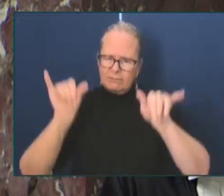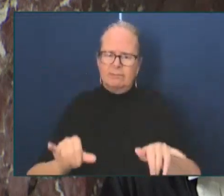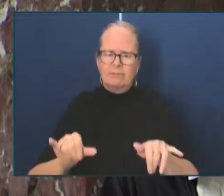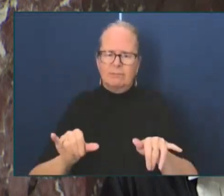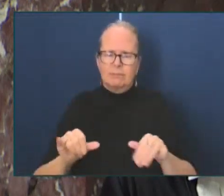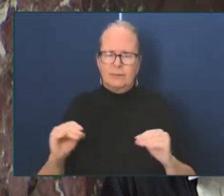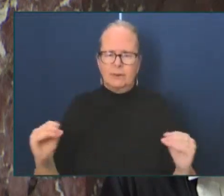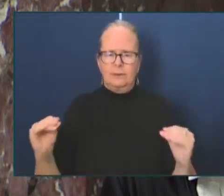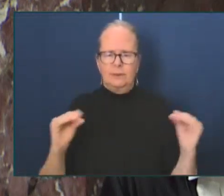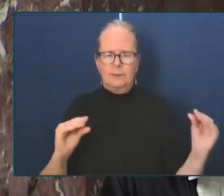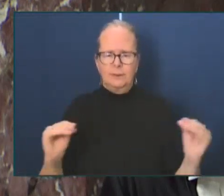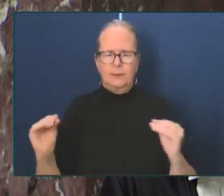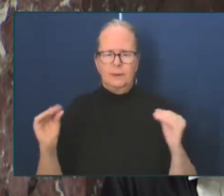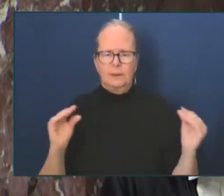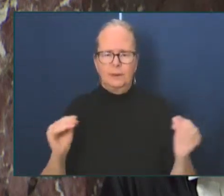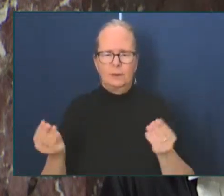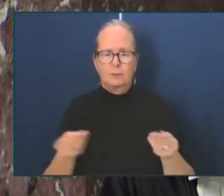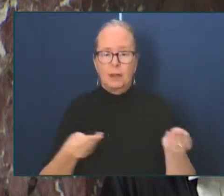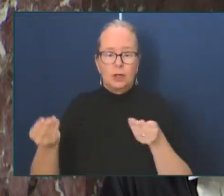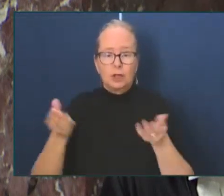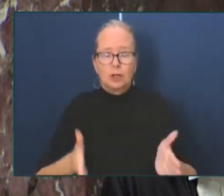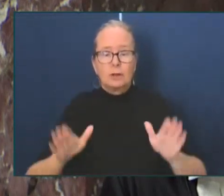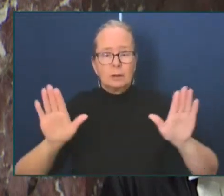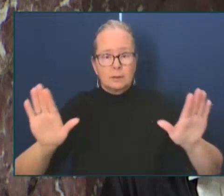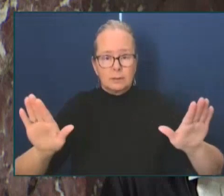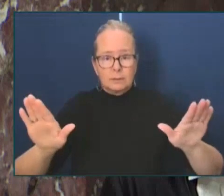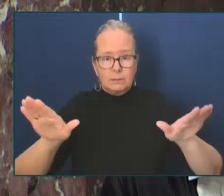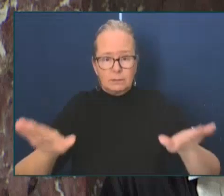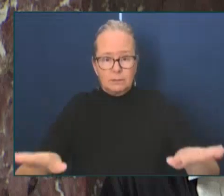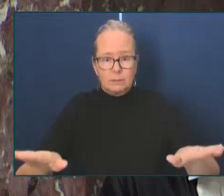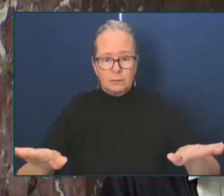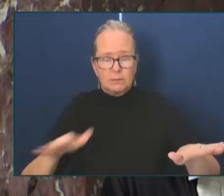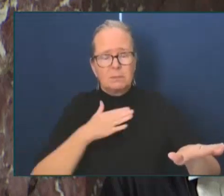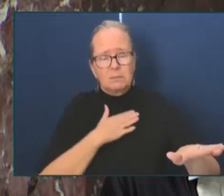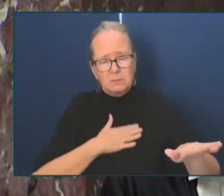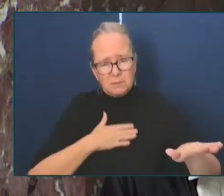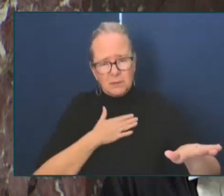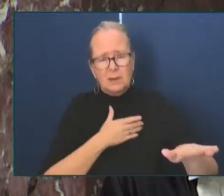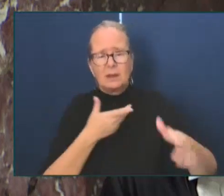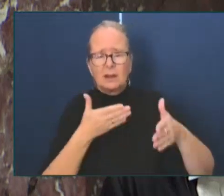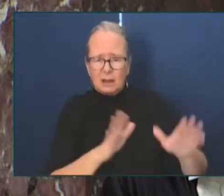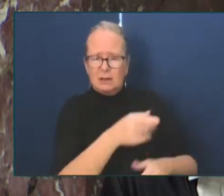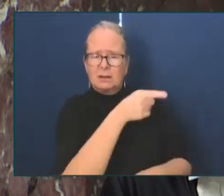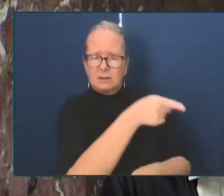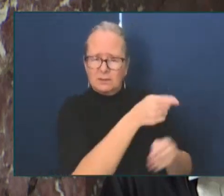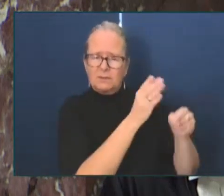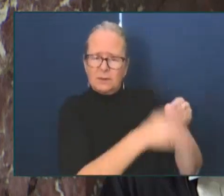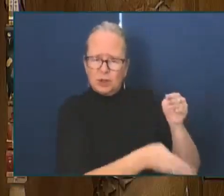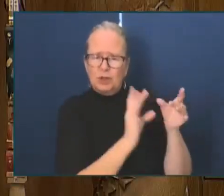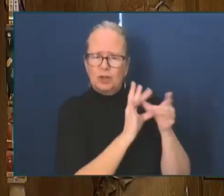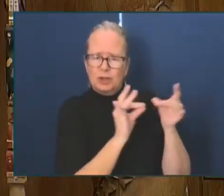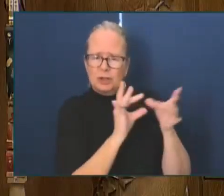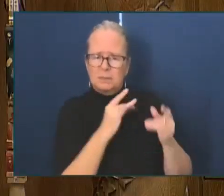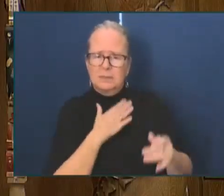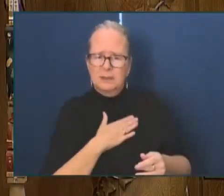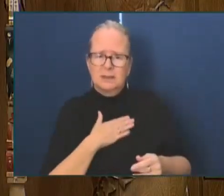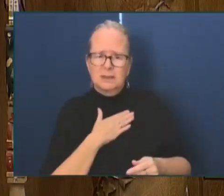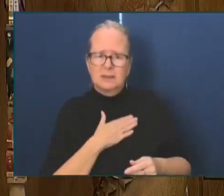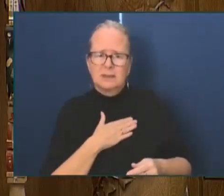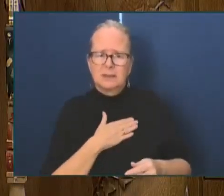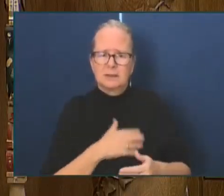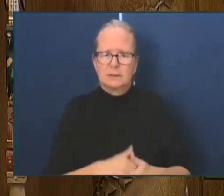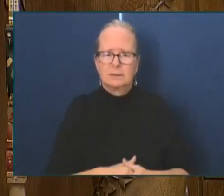Members, let the Minister finish her answer, please. That's fine. People can ask another question